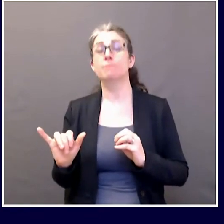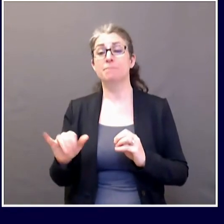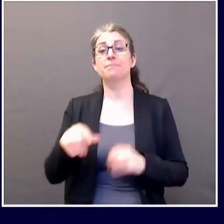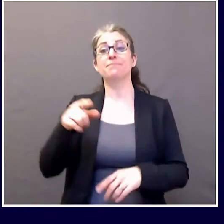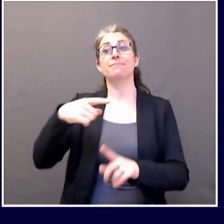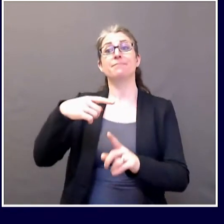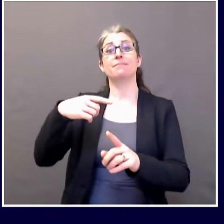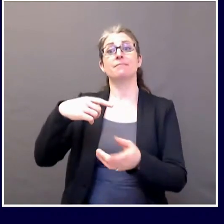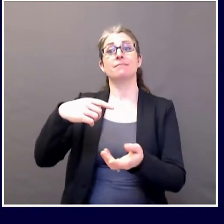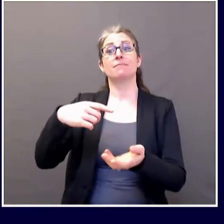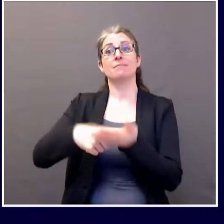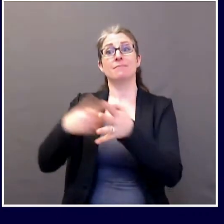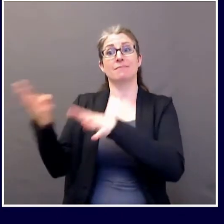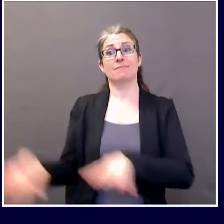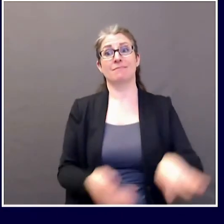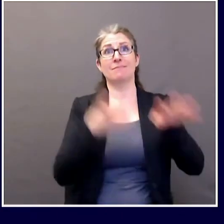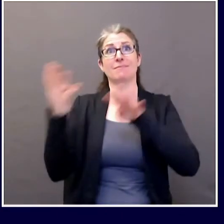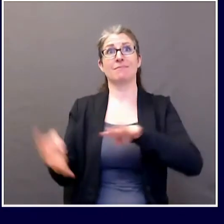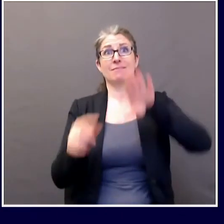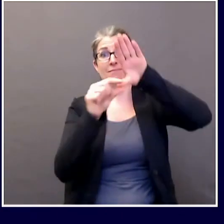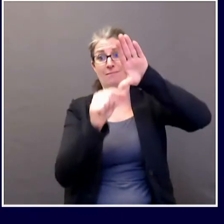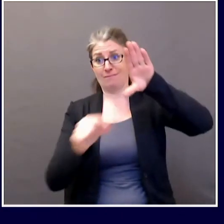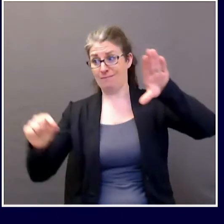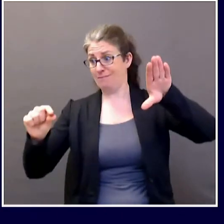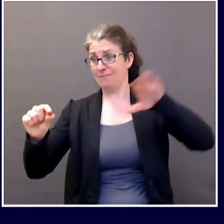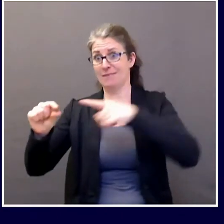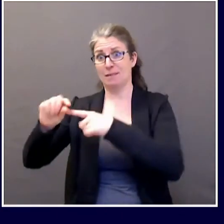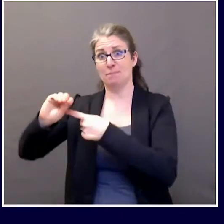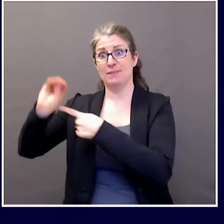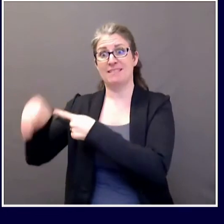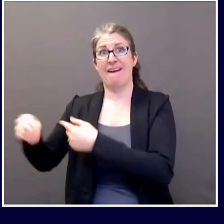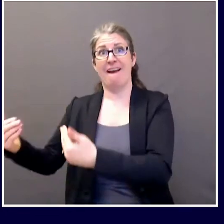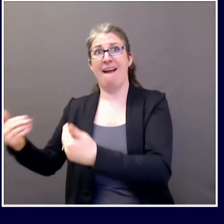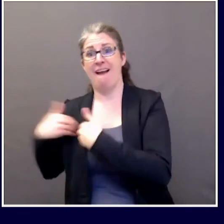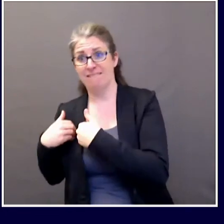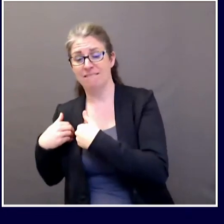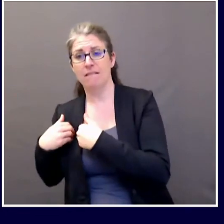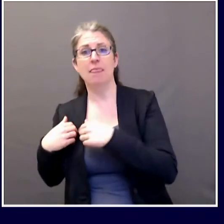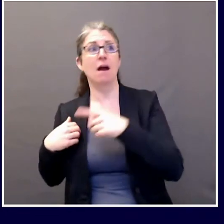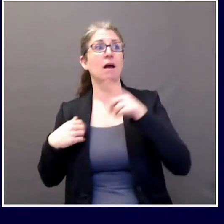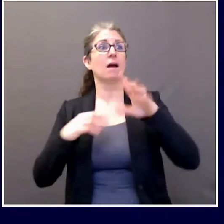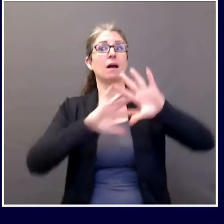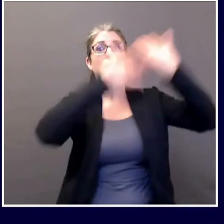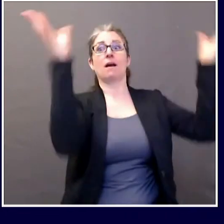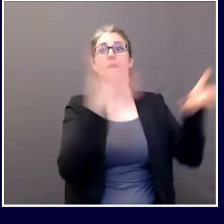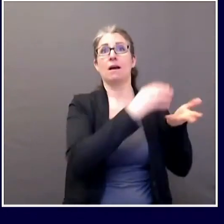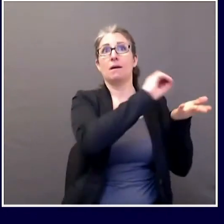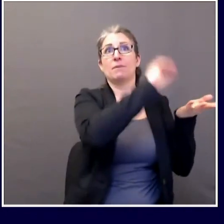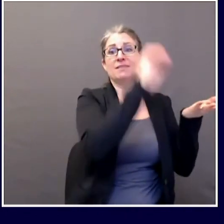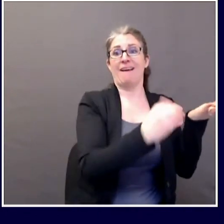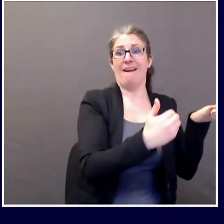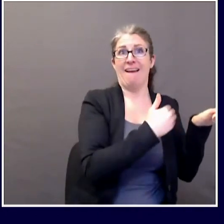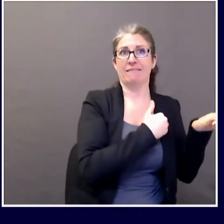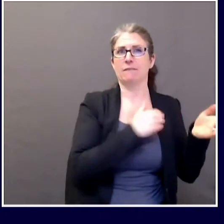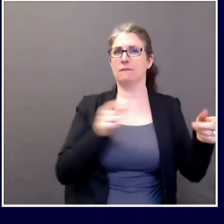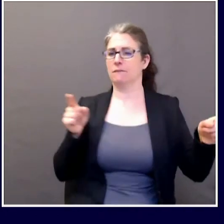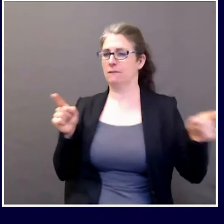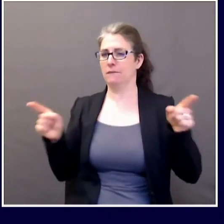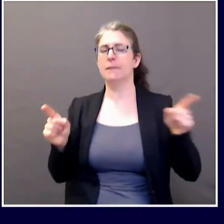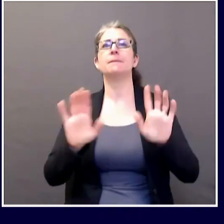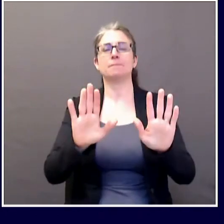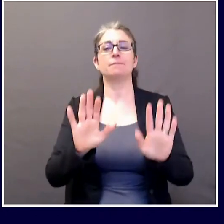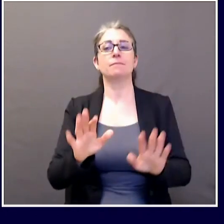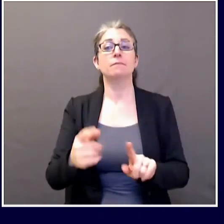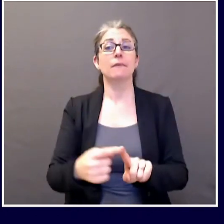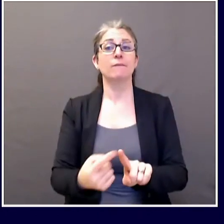it. Let's take a look back and take another look at when the positivity rate in Maine was